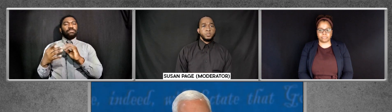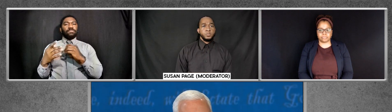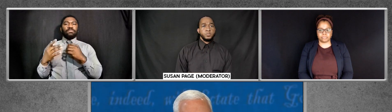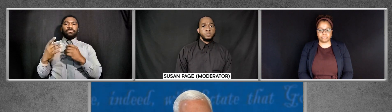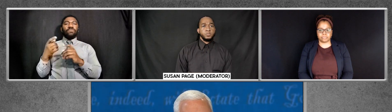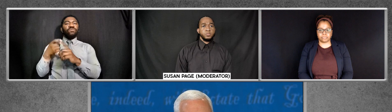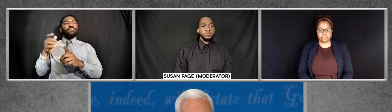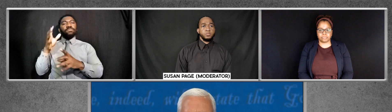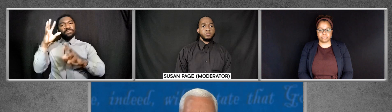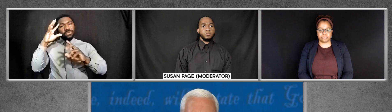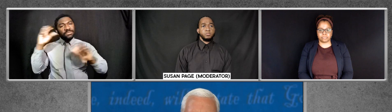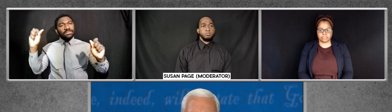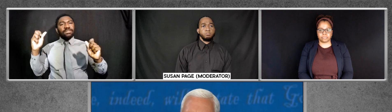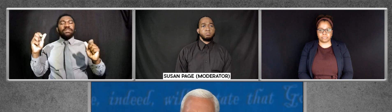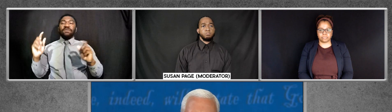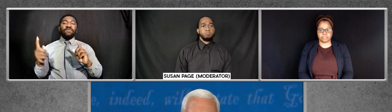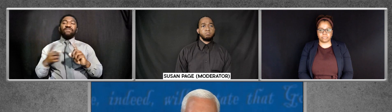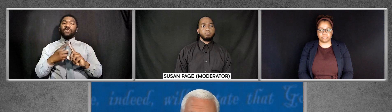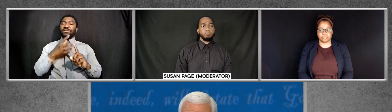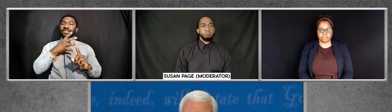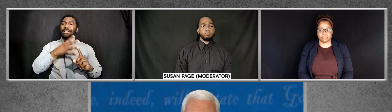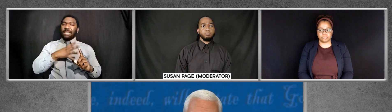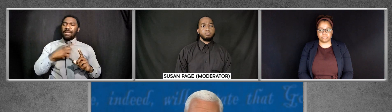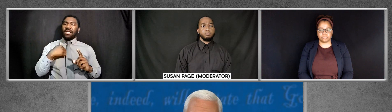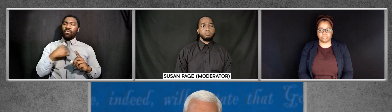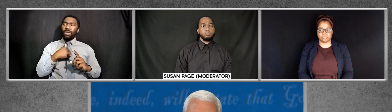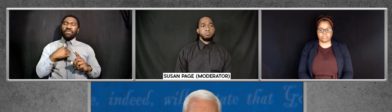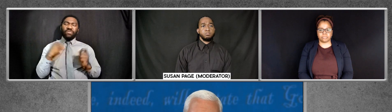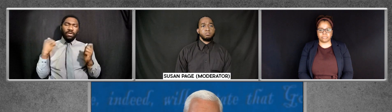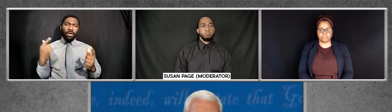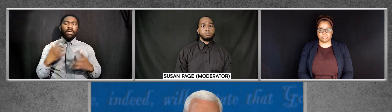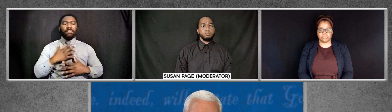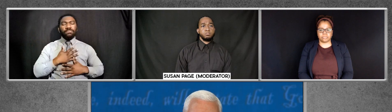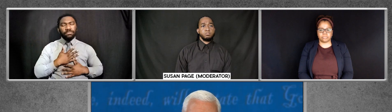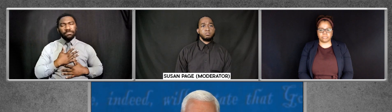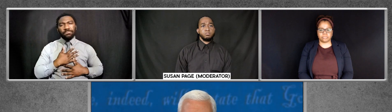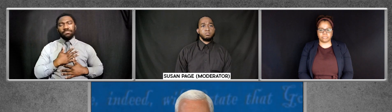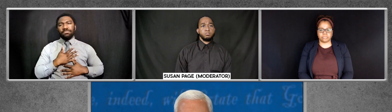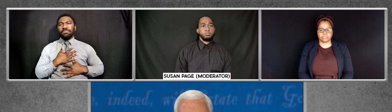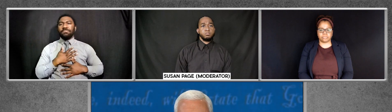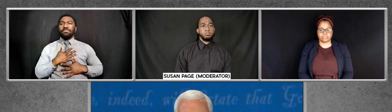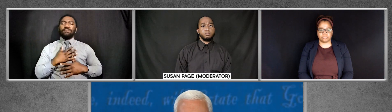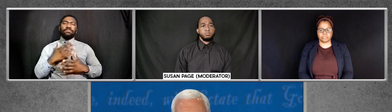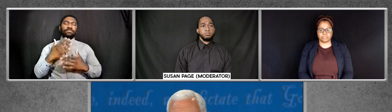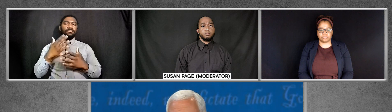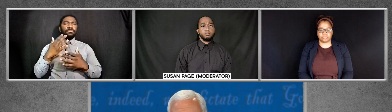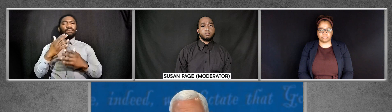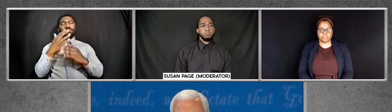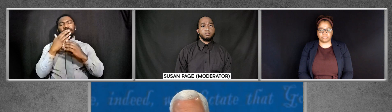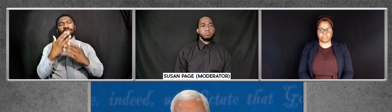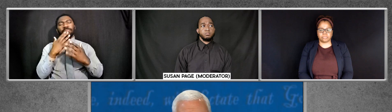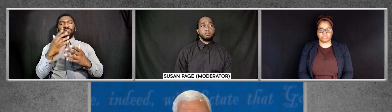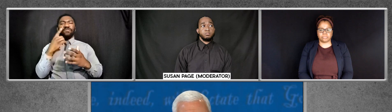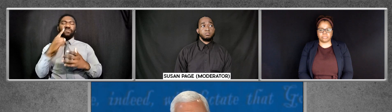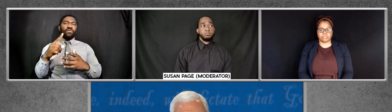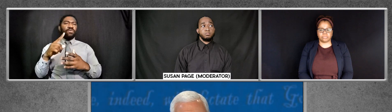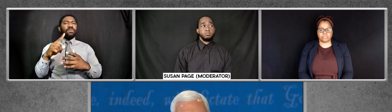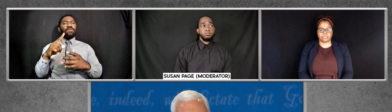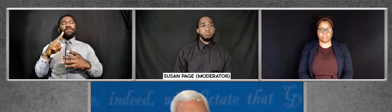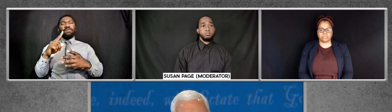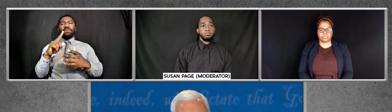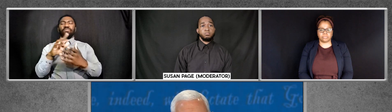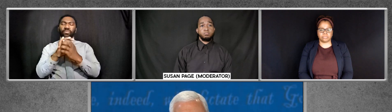been by the outpouring of prayers and concern for the President. And I do believe it's emblematic of